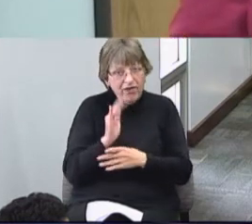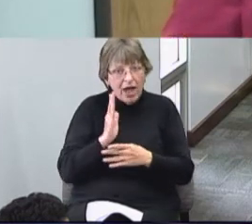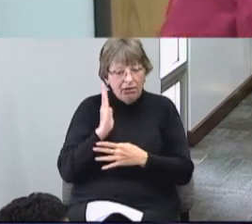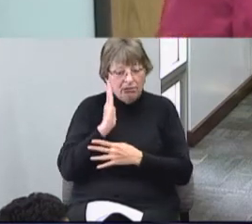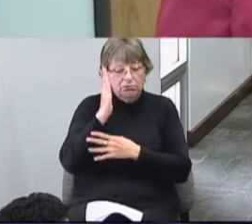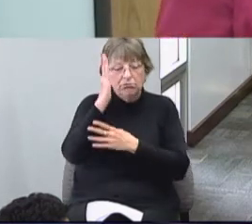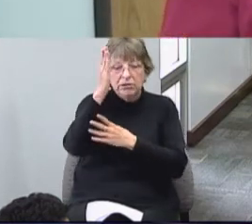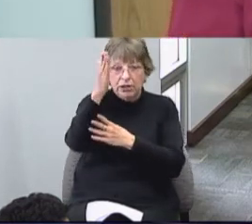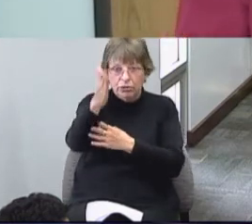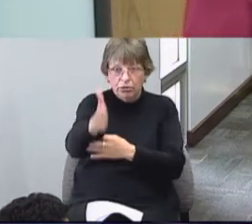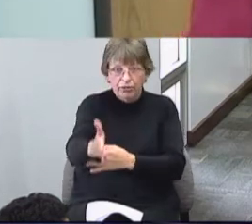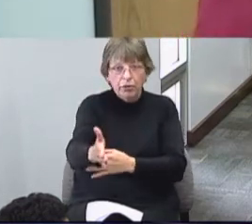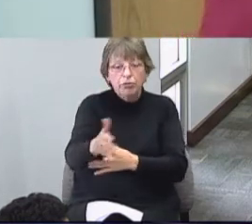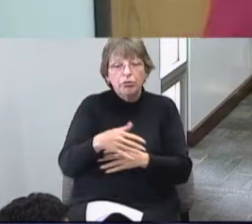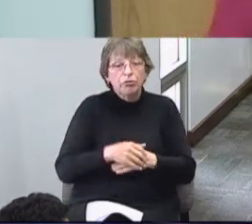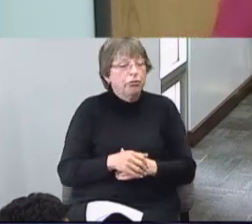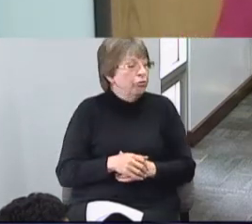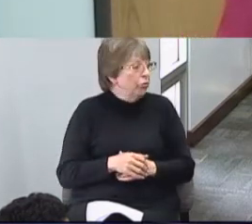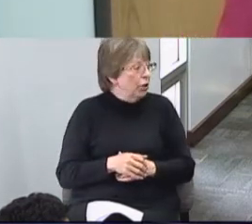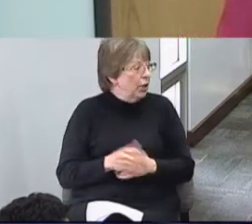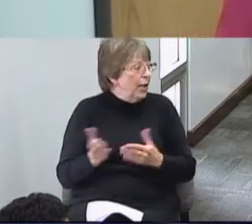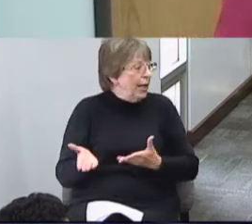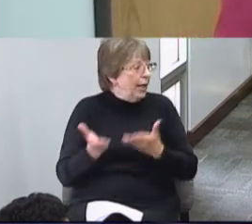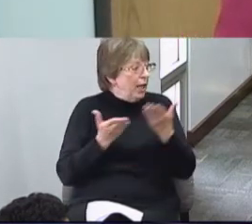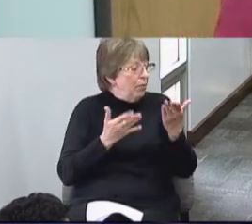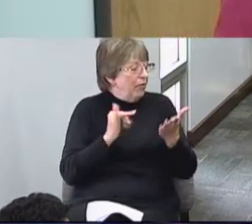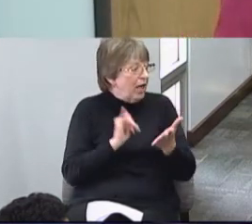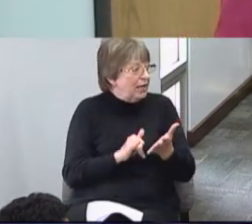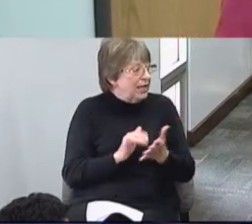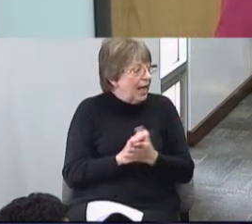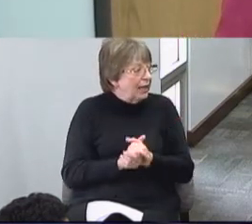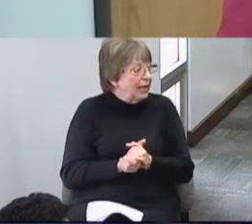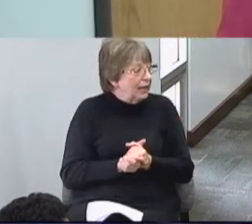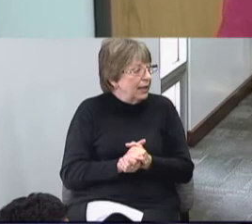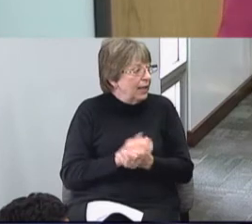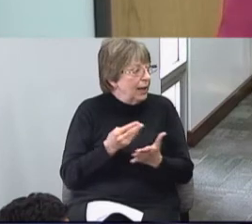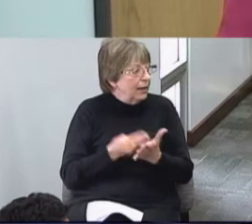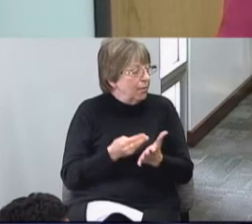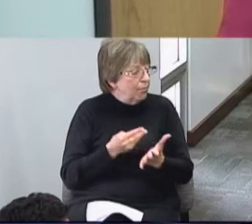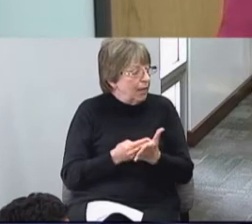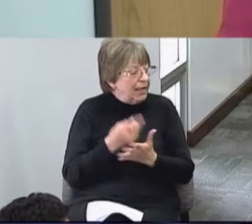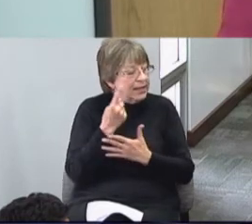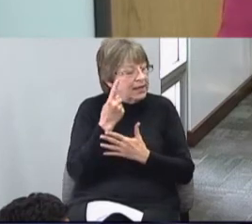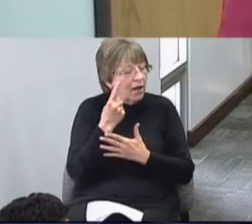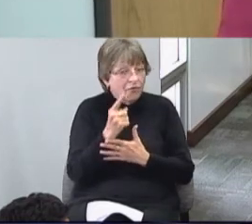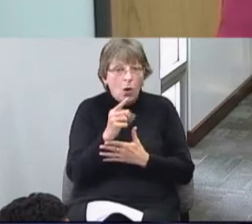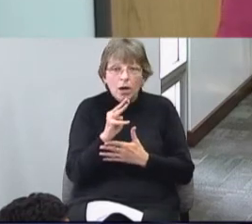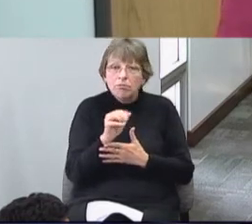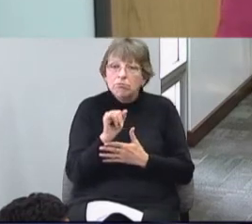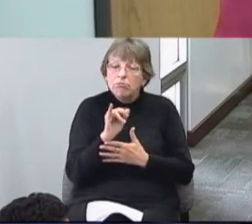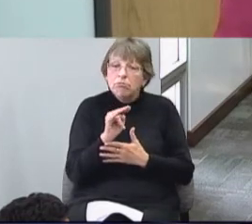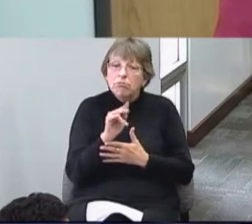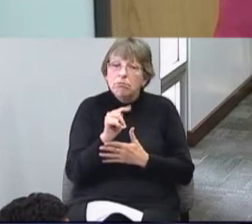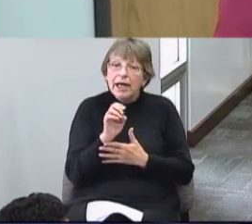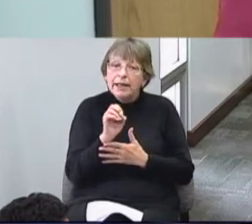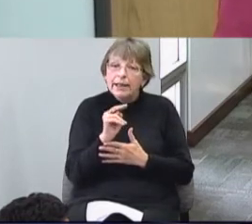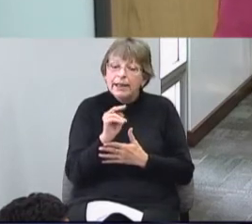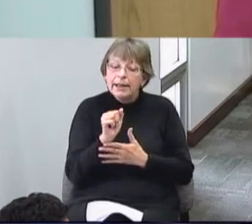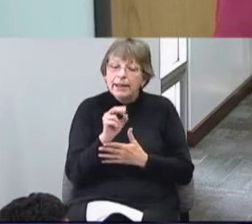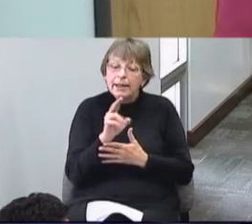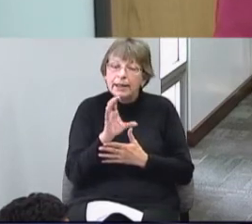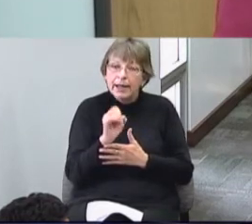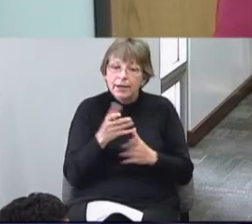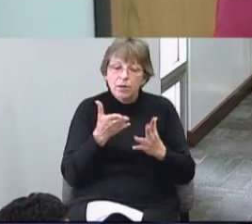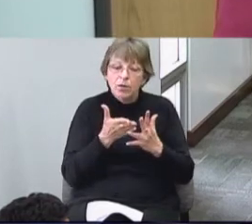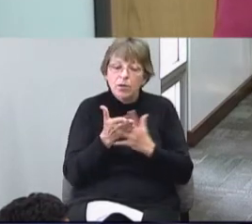And it provides that the monies for the maintenance would come through the Public Art